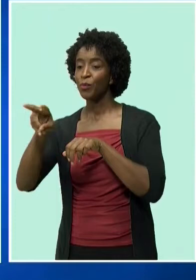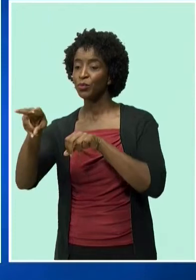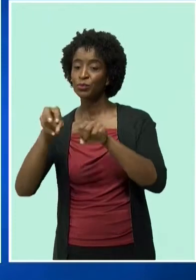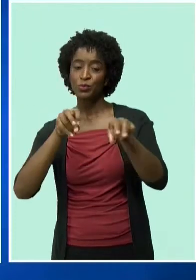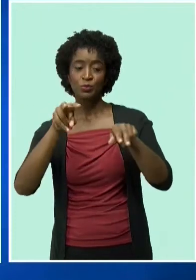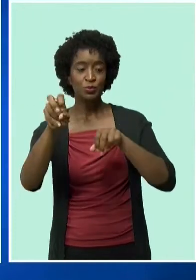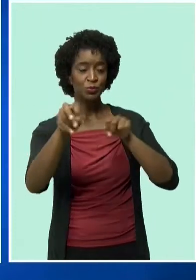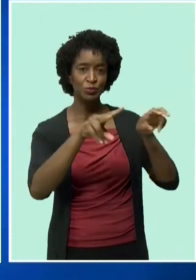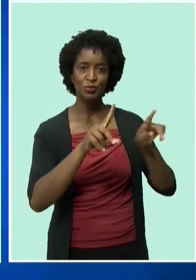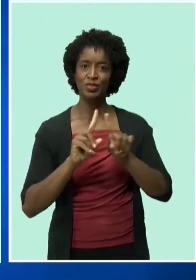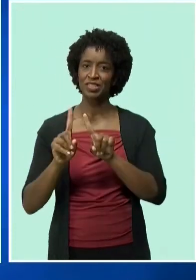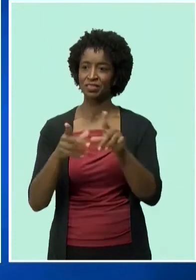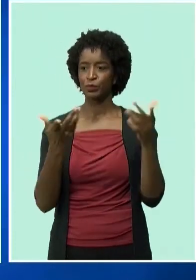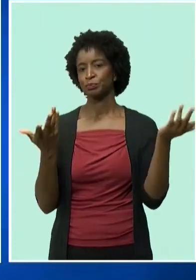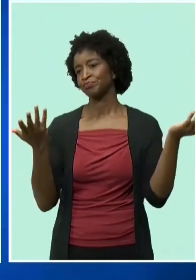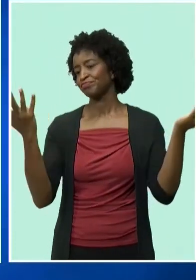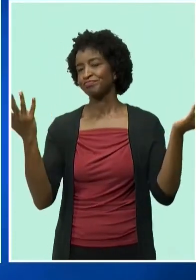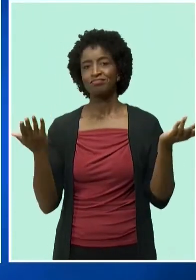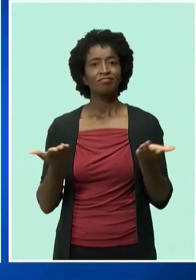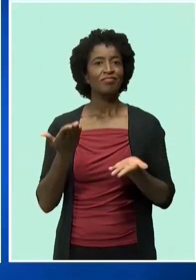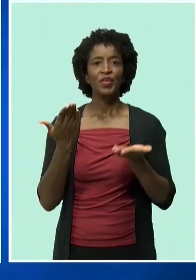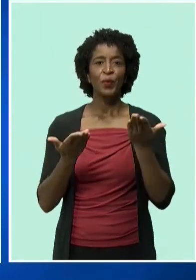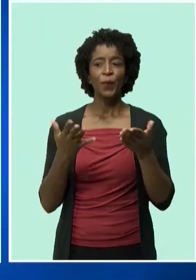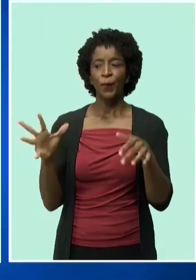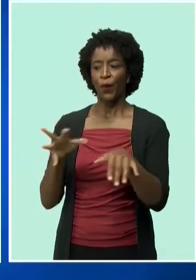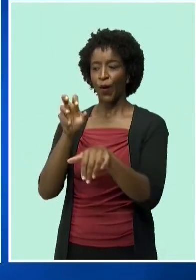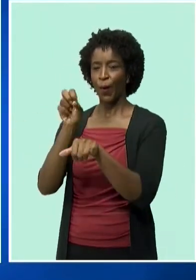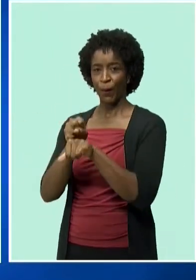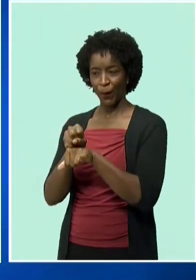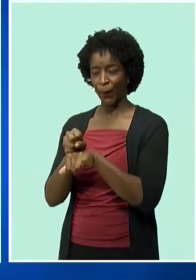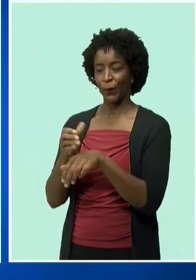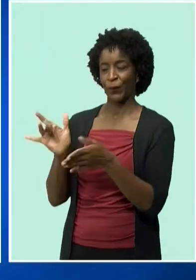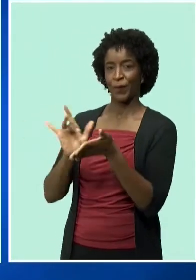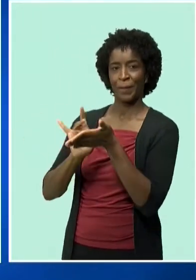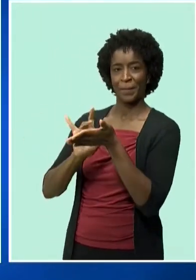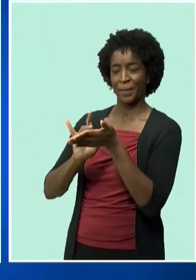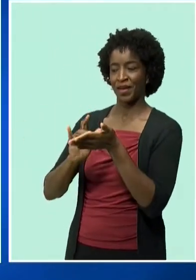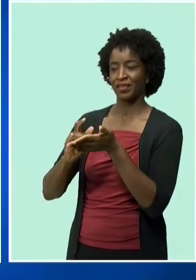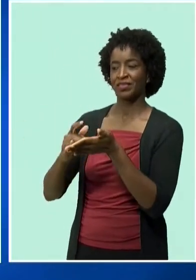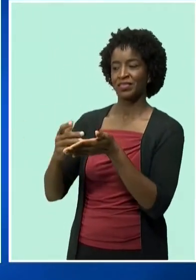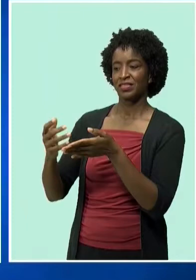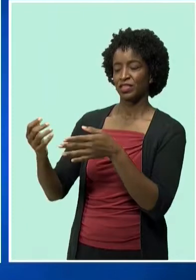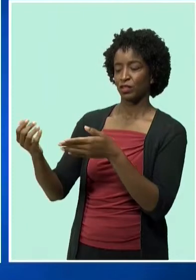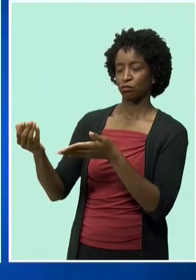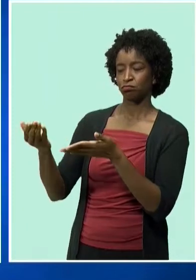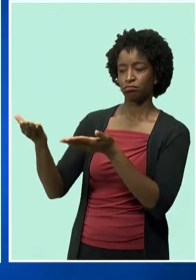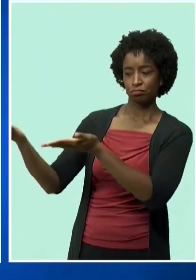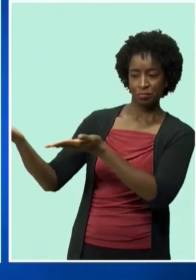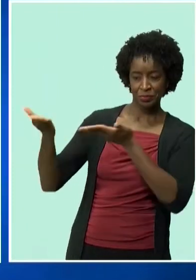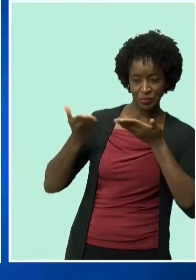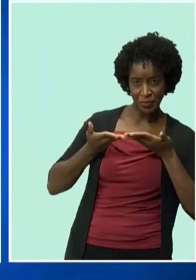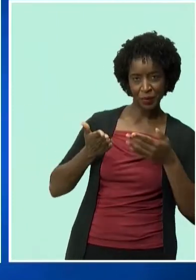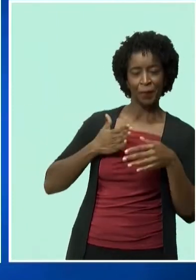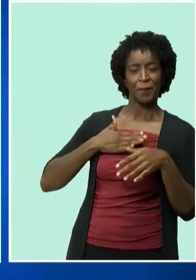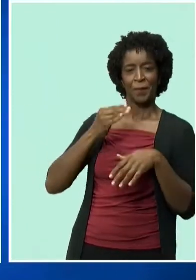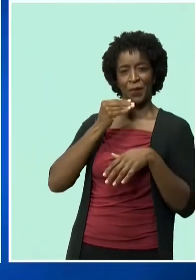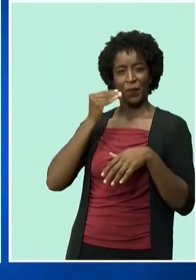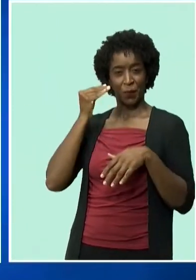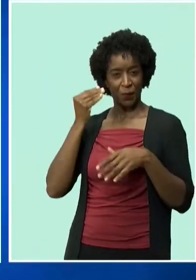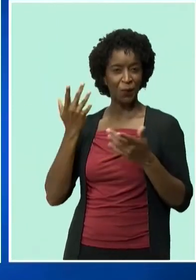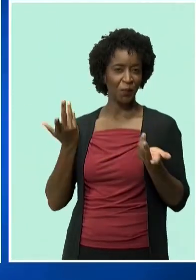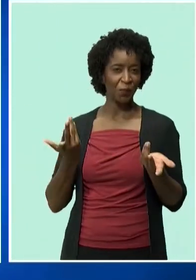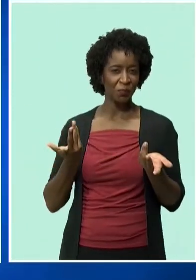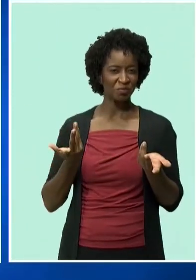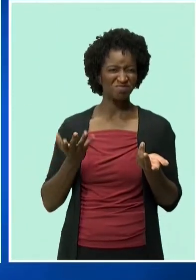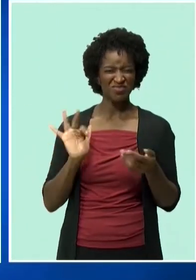to kind of, like you will book a taxi, book delivery of your medication and collection from a pharmacy that's more kind of